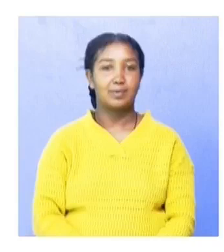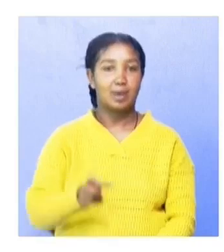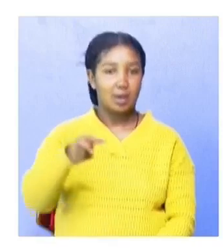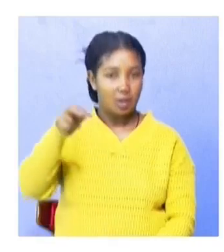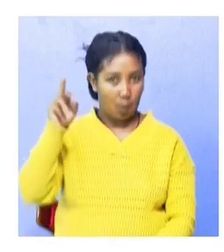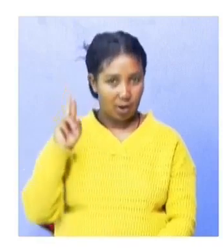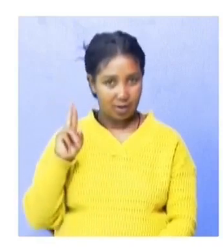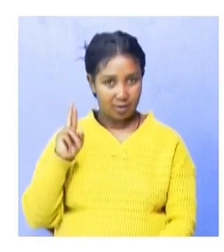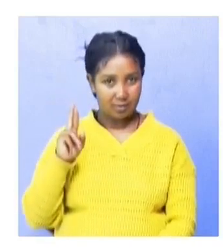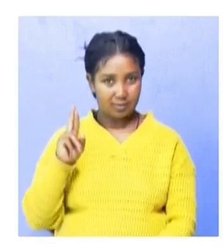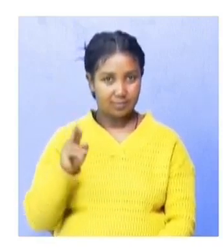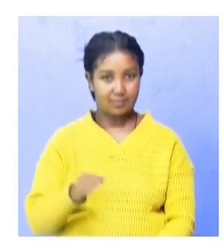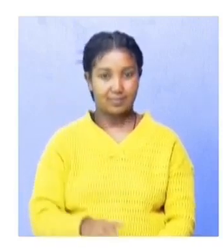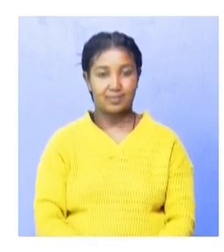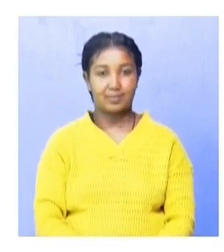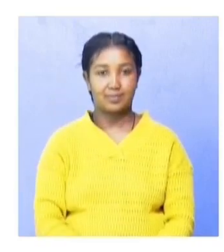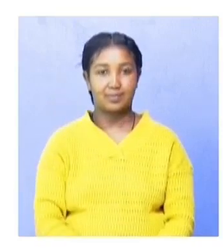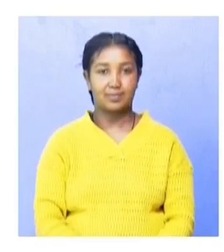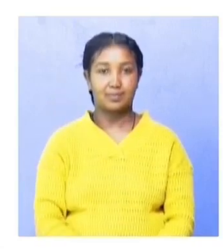were